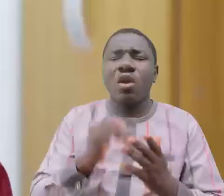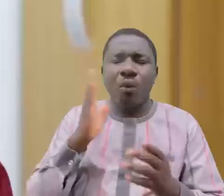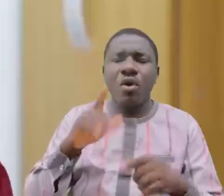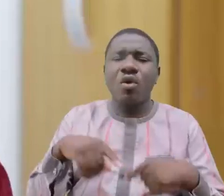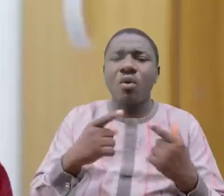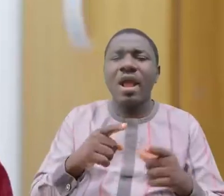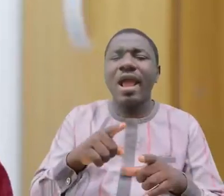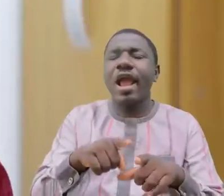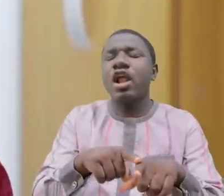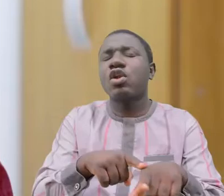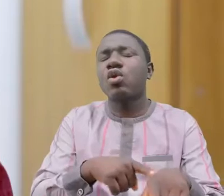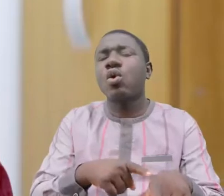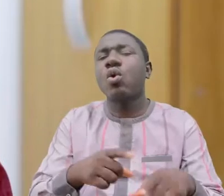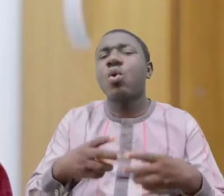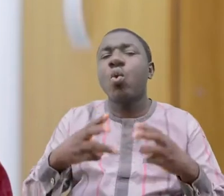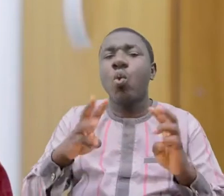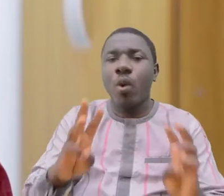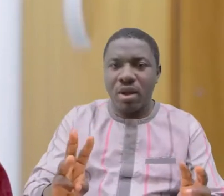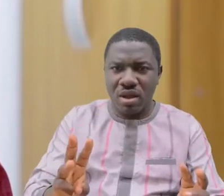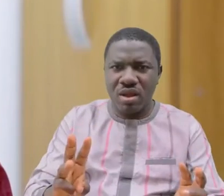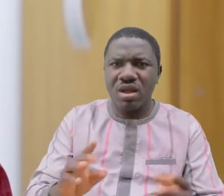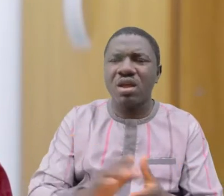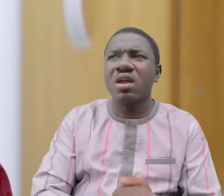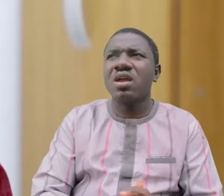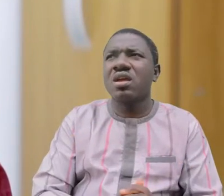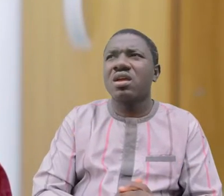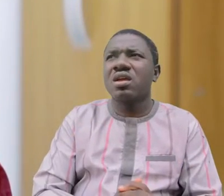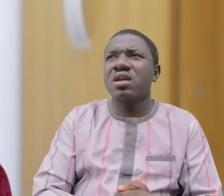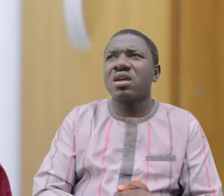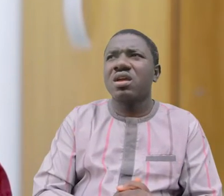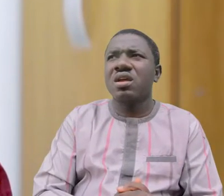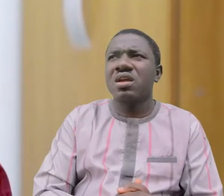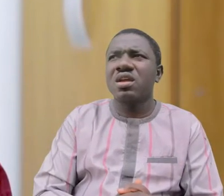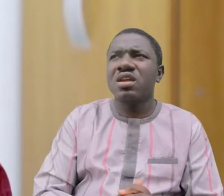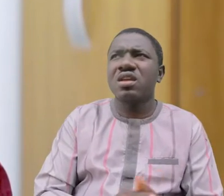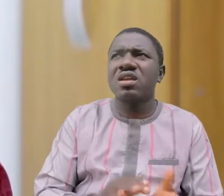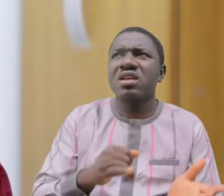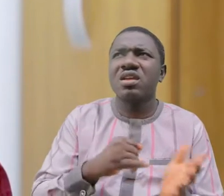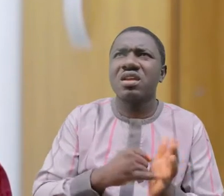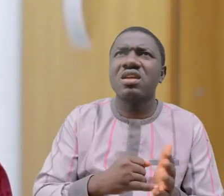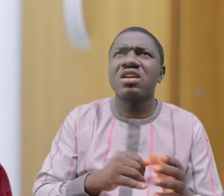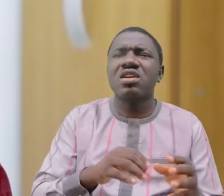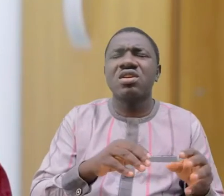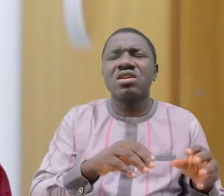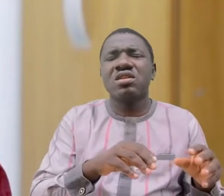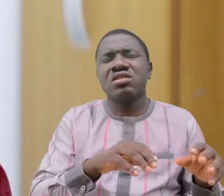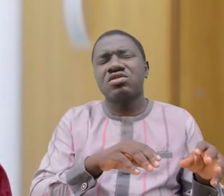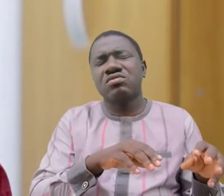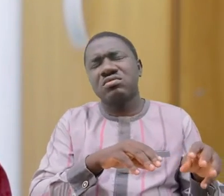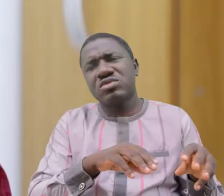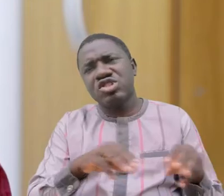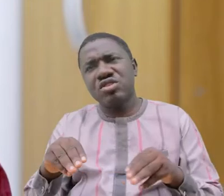will go a long way. For me, I believe if we do it right, we'll see a